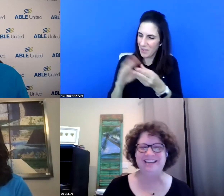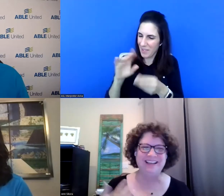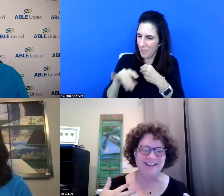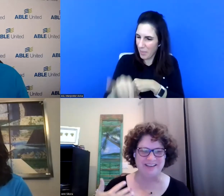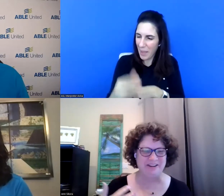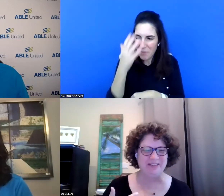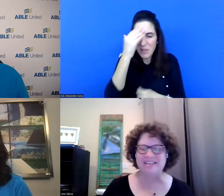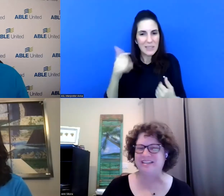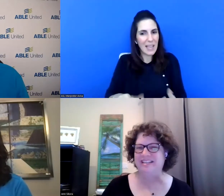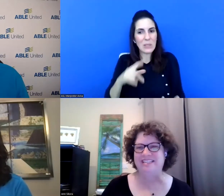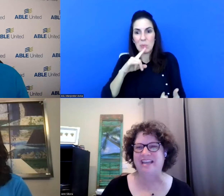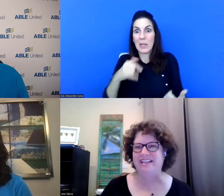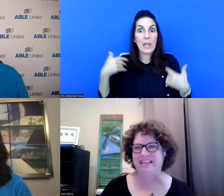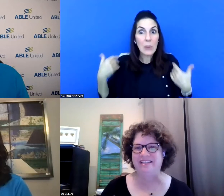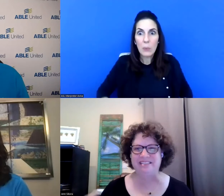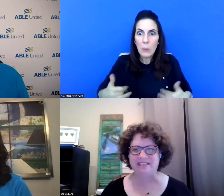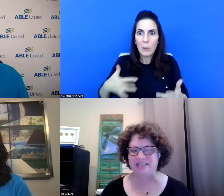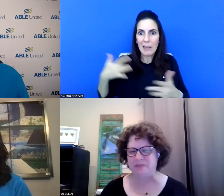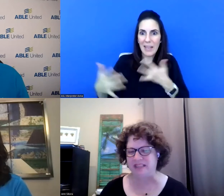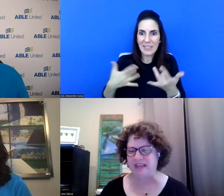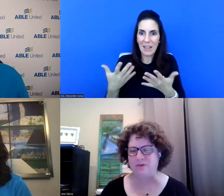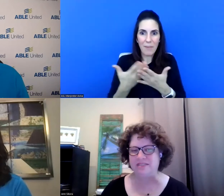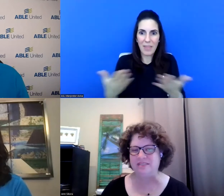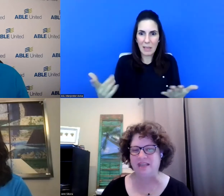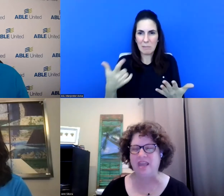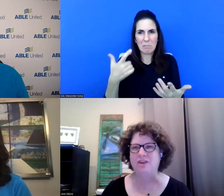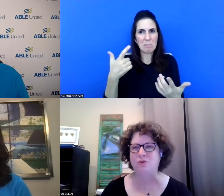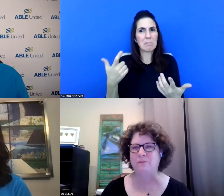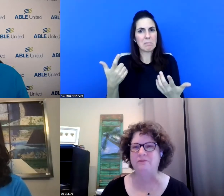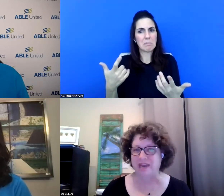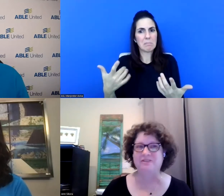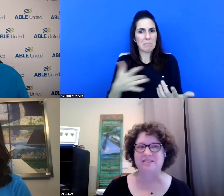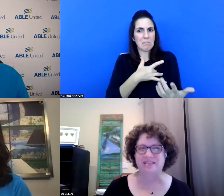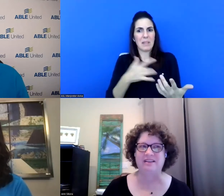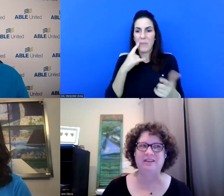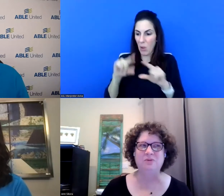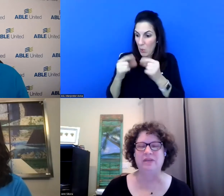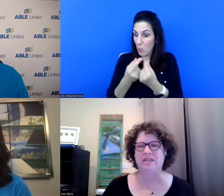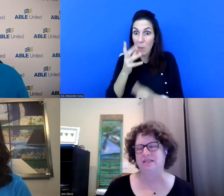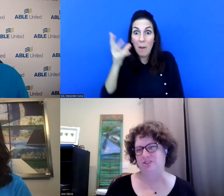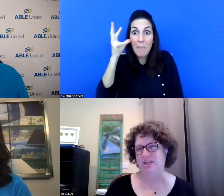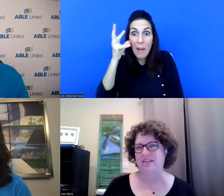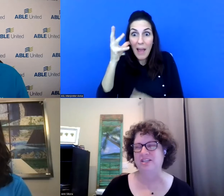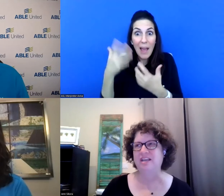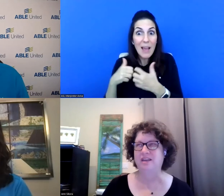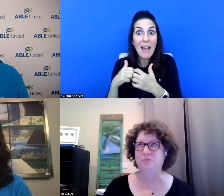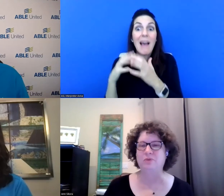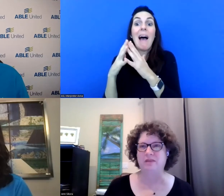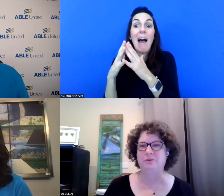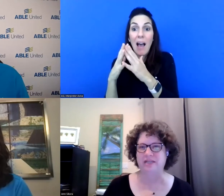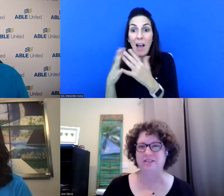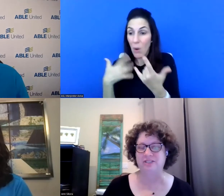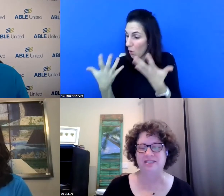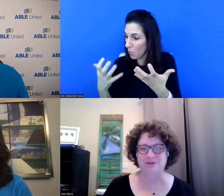such, it's such an exciting thing to see something that was a group of parents saying, we need this change. And